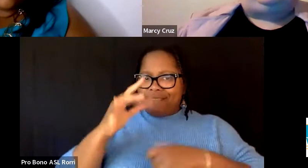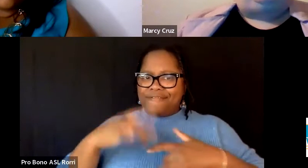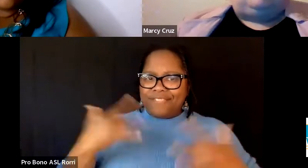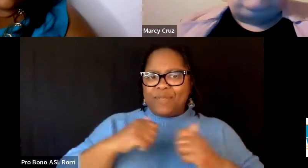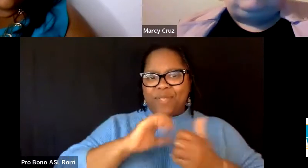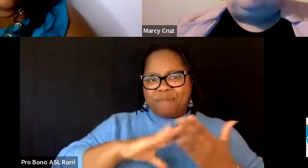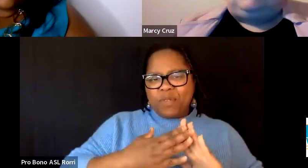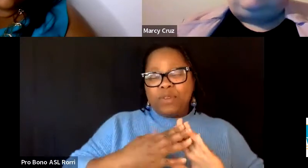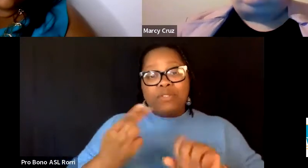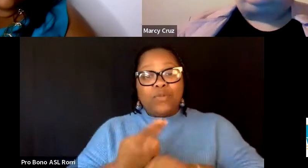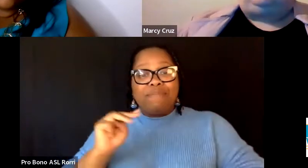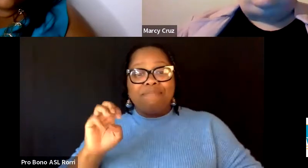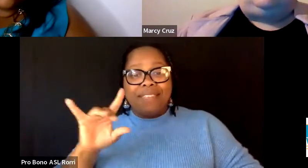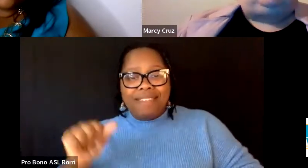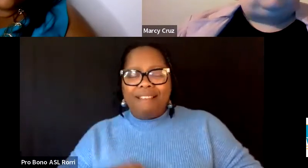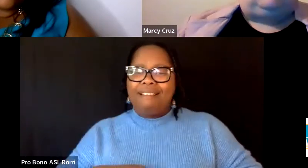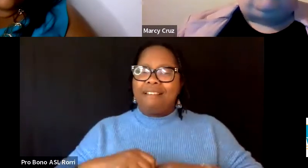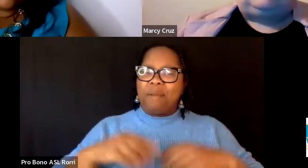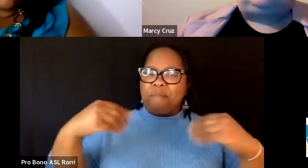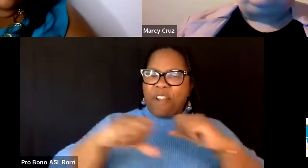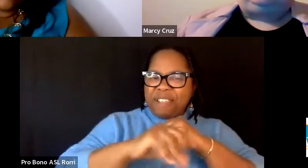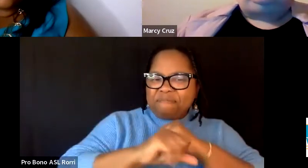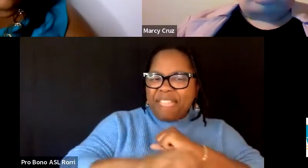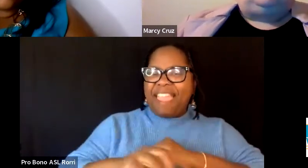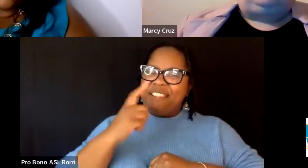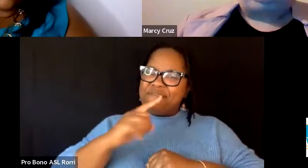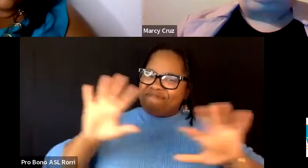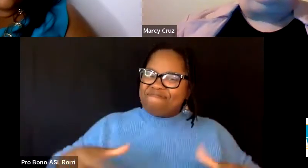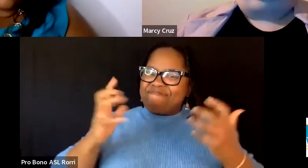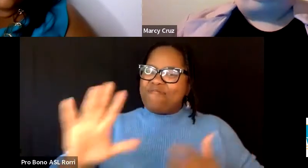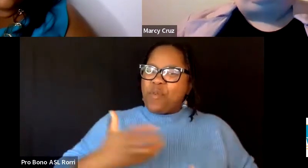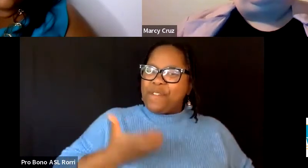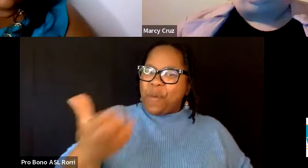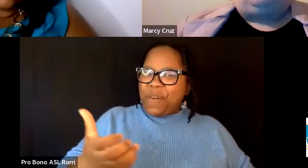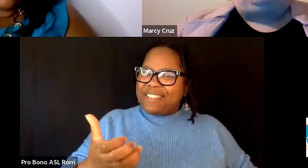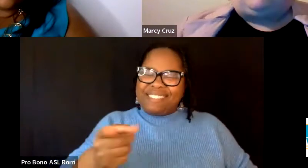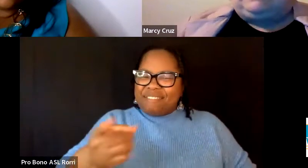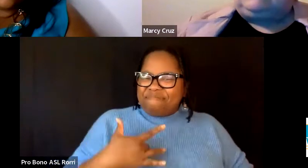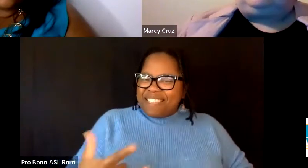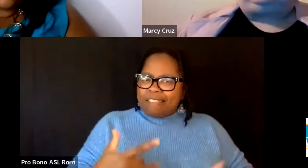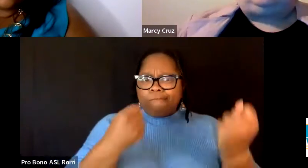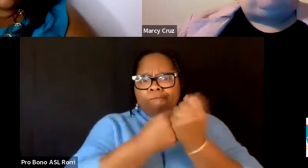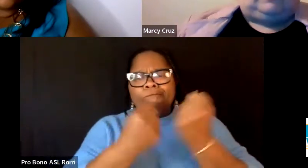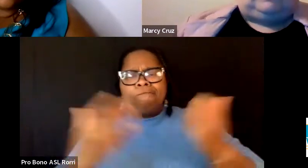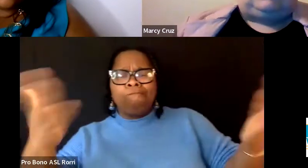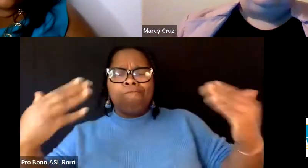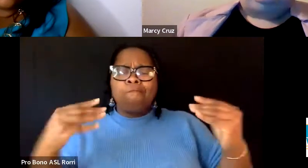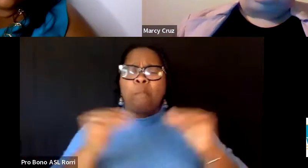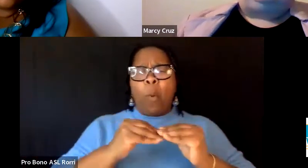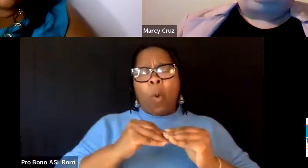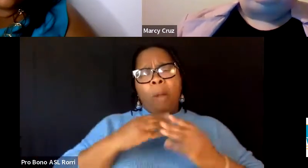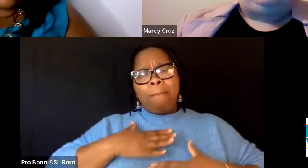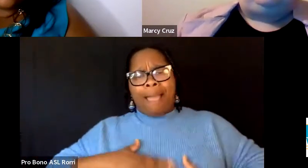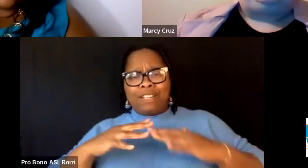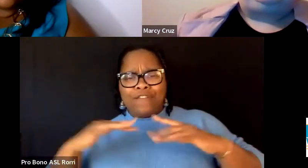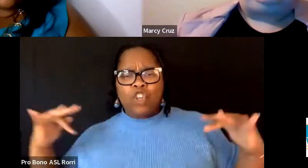media and marketing campaigns as a way to amplify your voice. You're always championing for more body acceptance and diversity. So